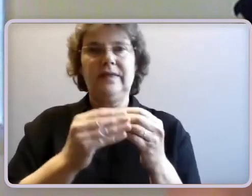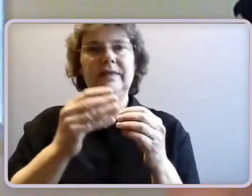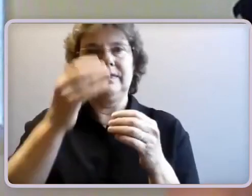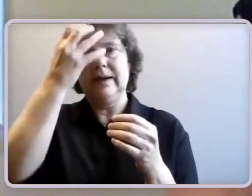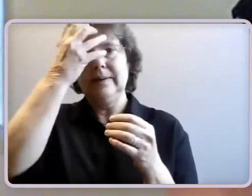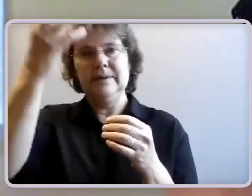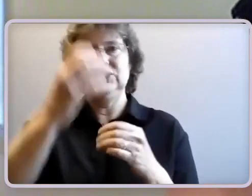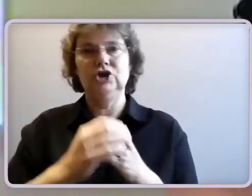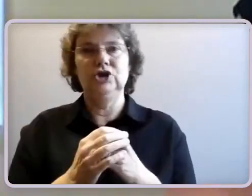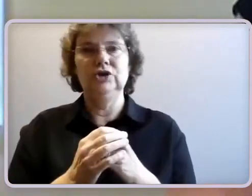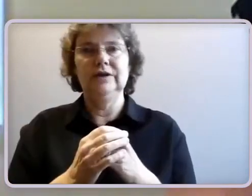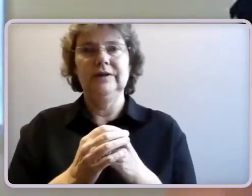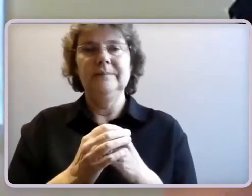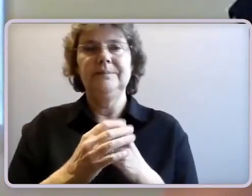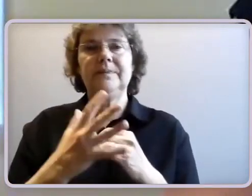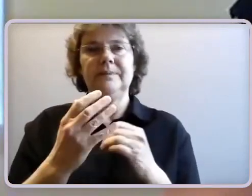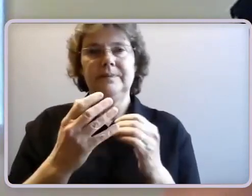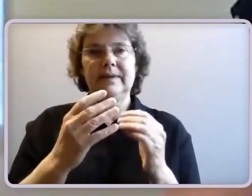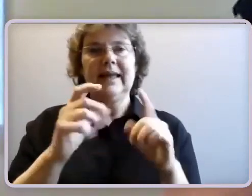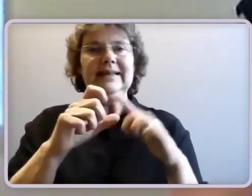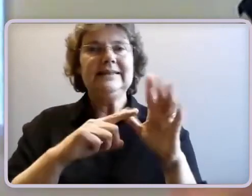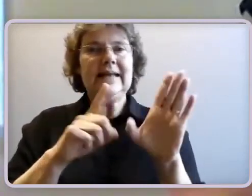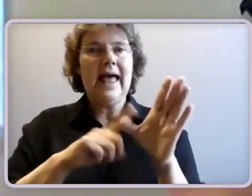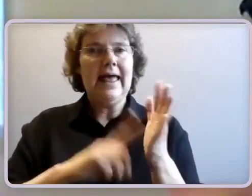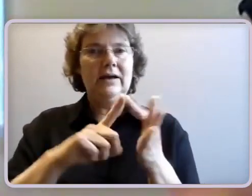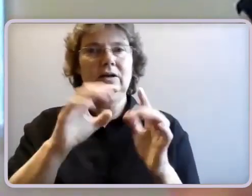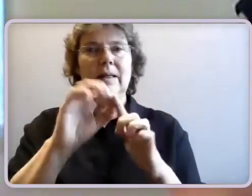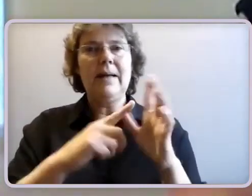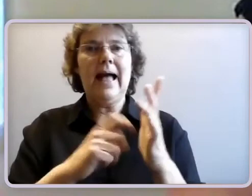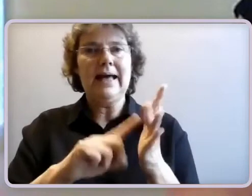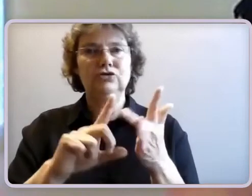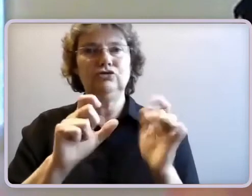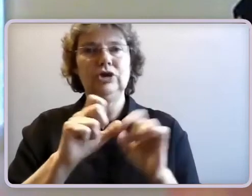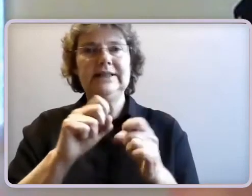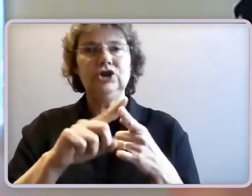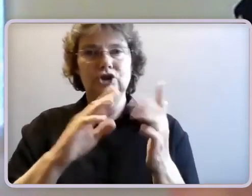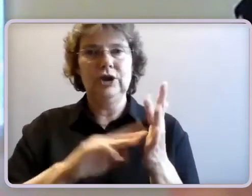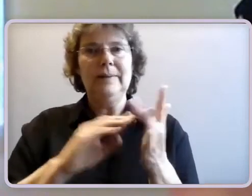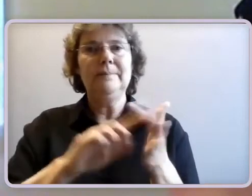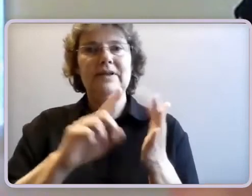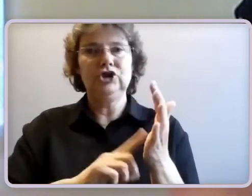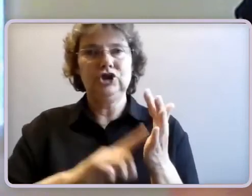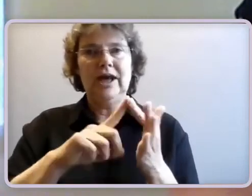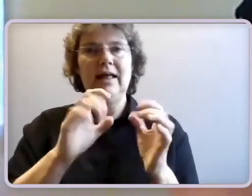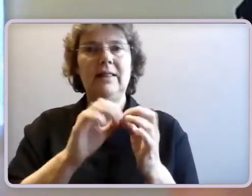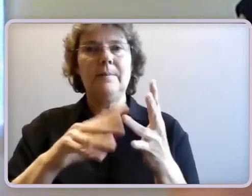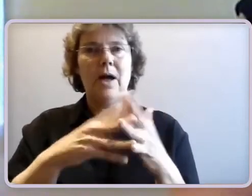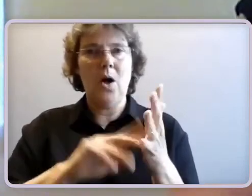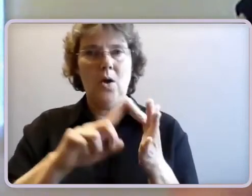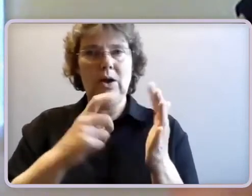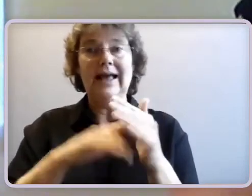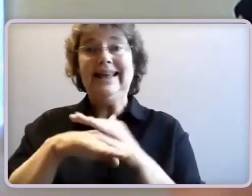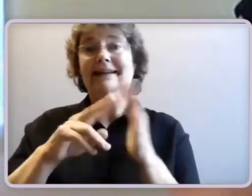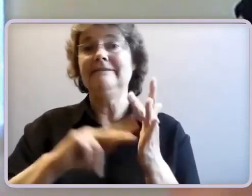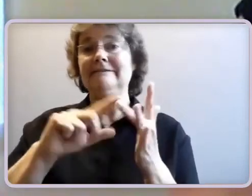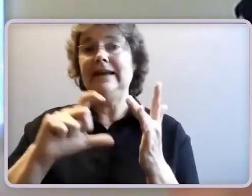Your Story in Victoria, Dayle Partridge and Michelle Bowler, who are based at Victoria Legal Aid,